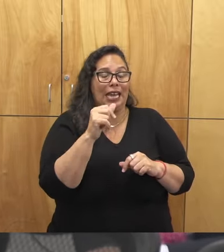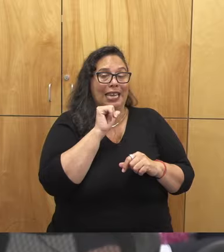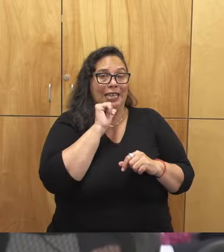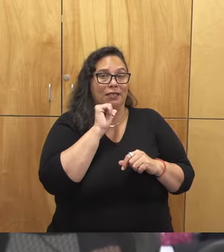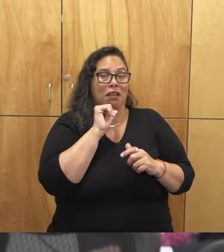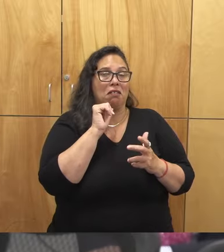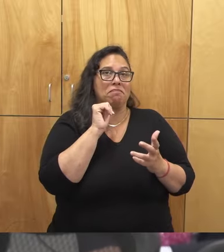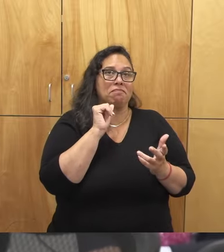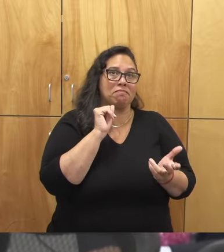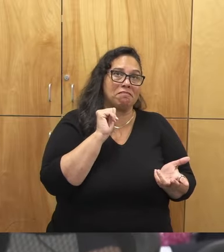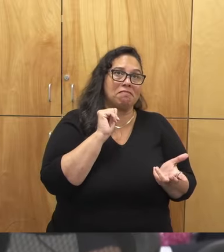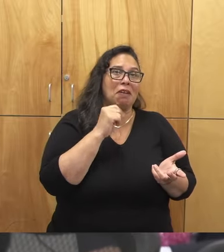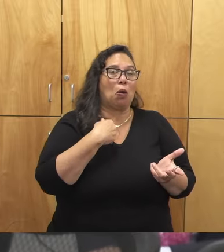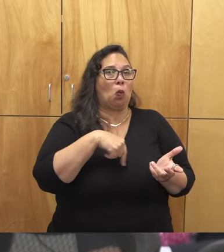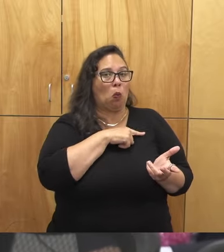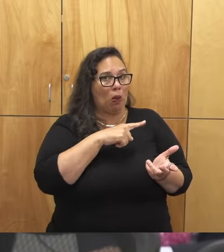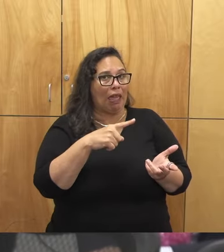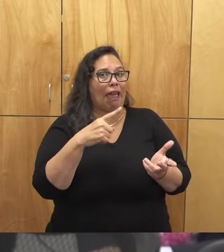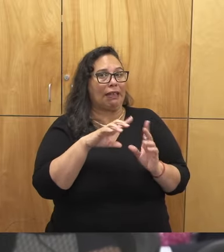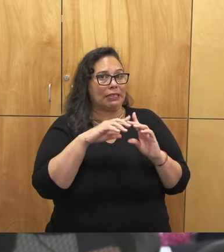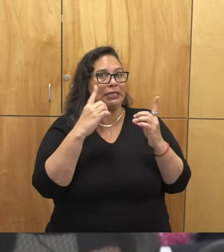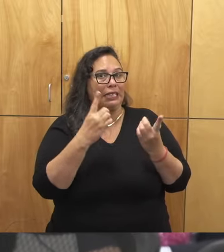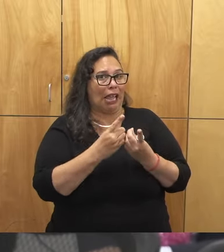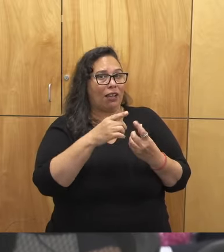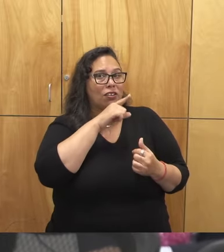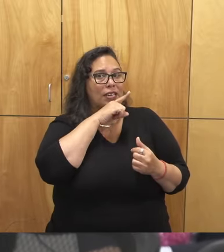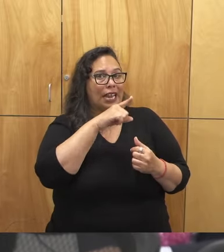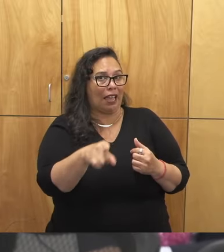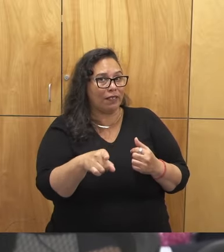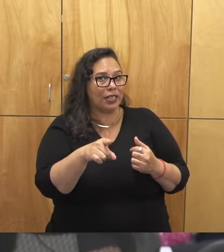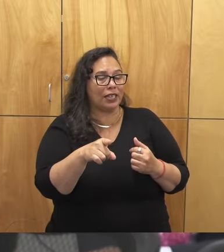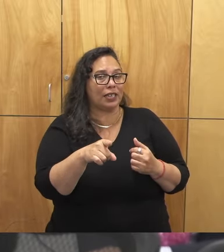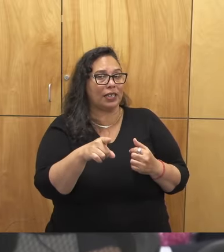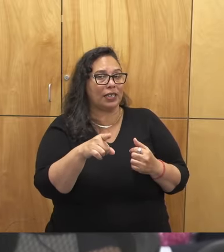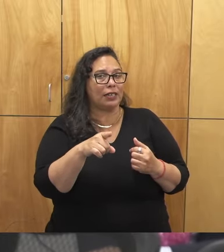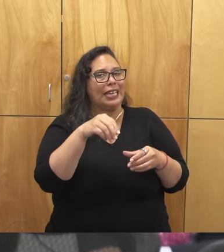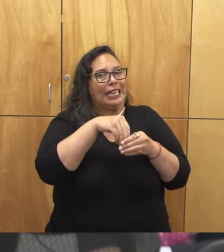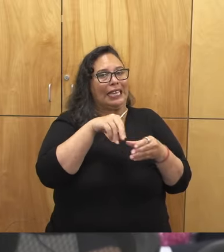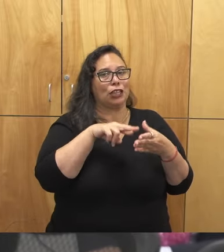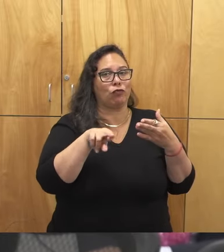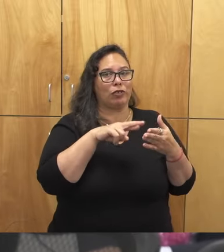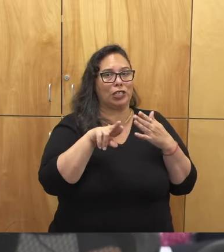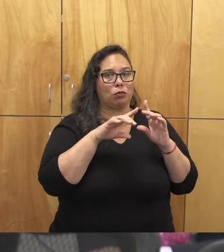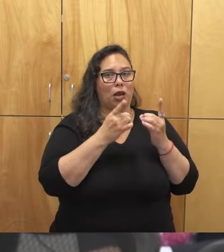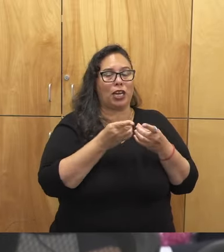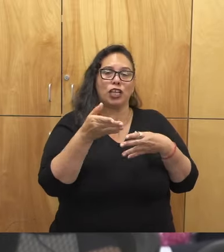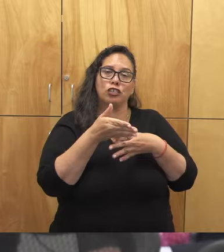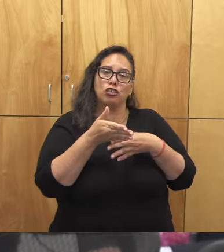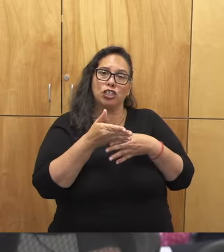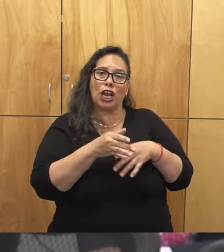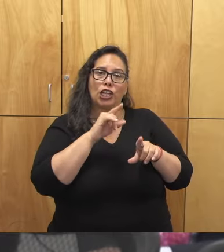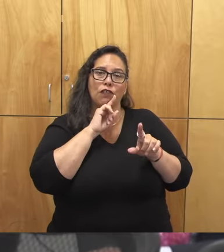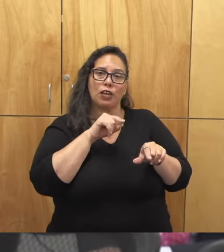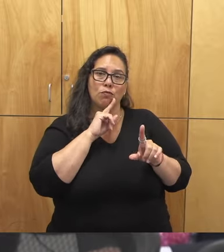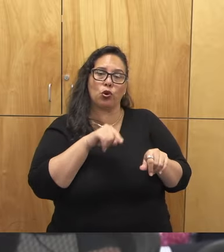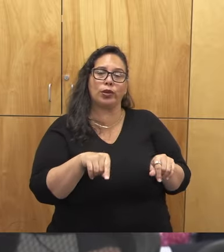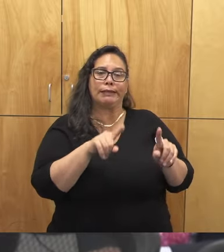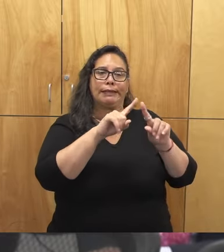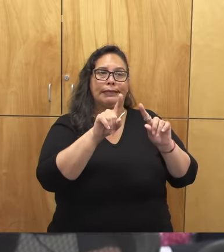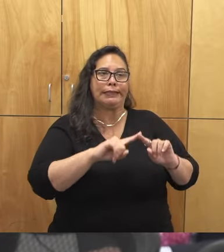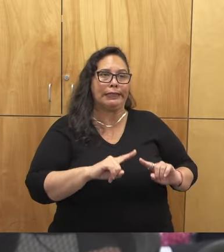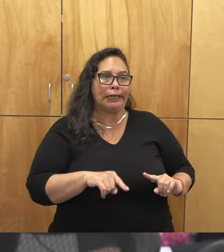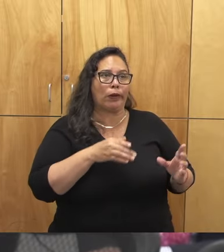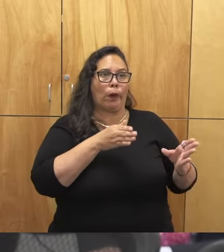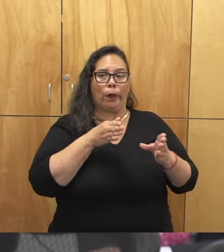the report, we as a district definitely, through the research department, we share the reports via the different means, whether